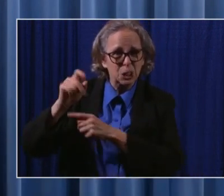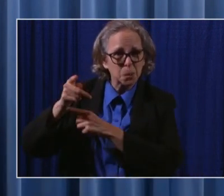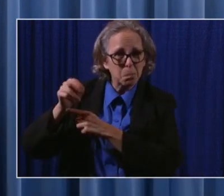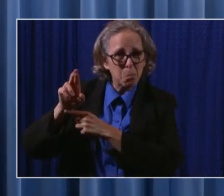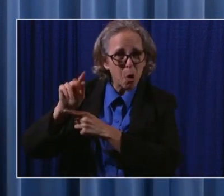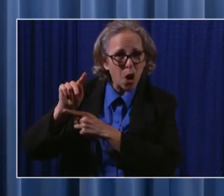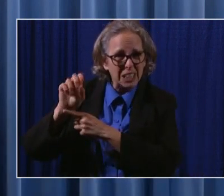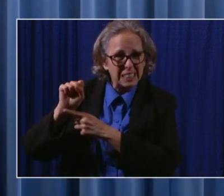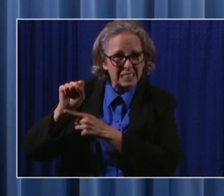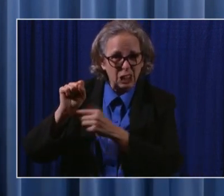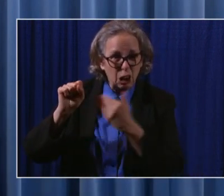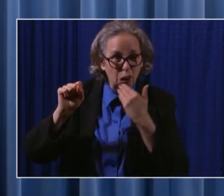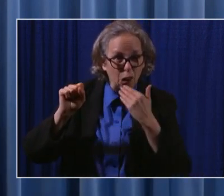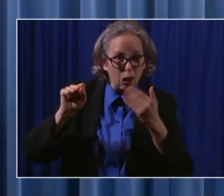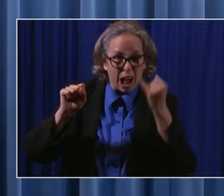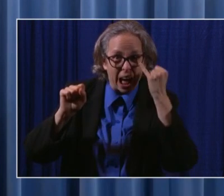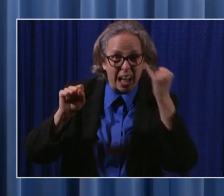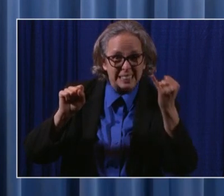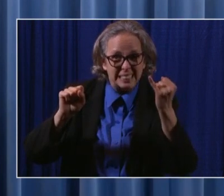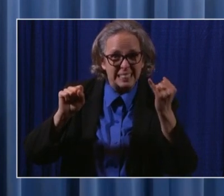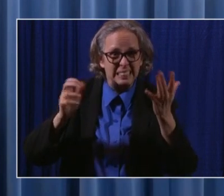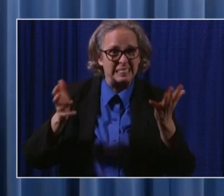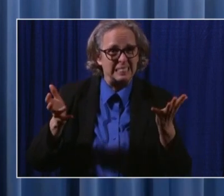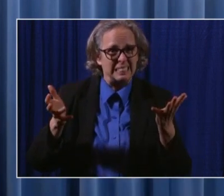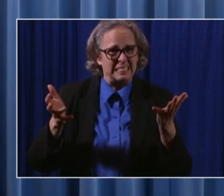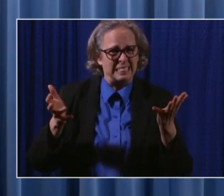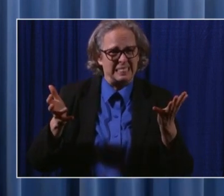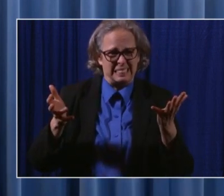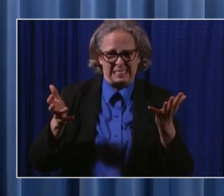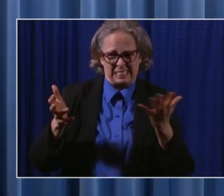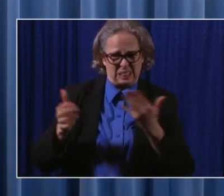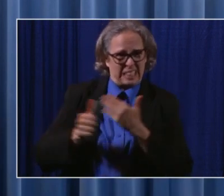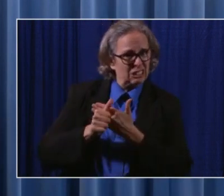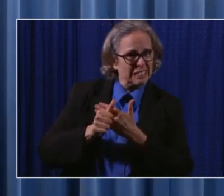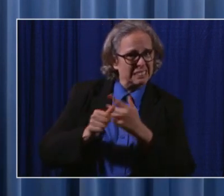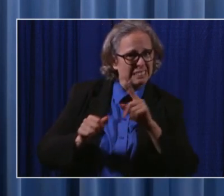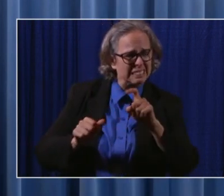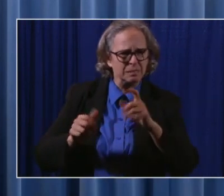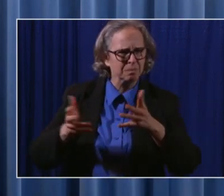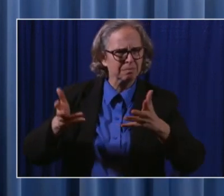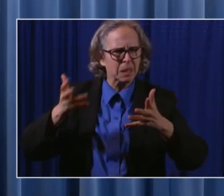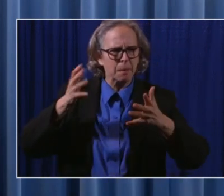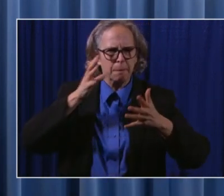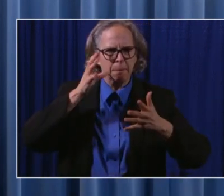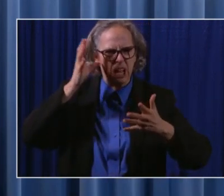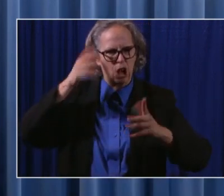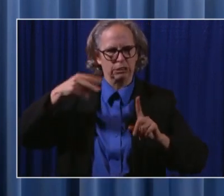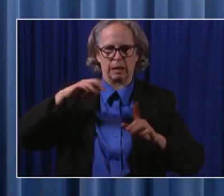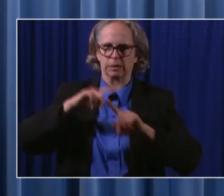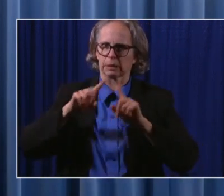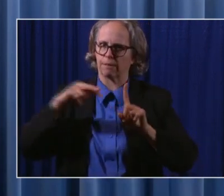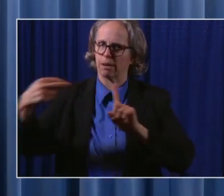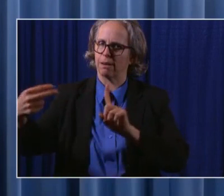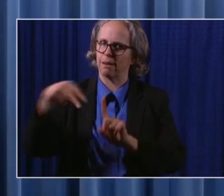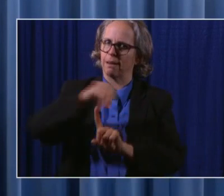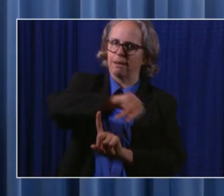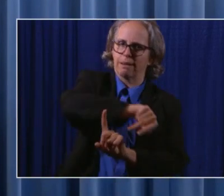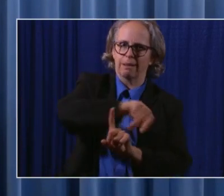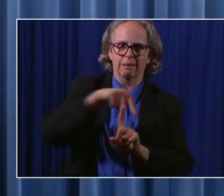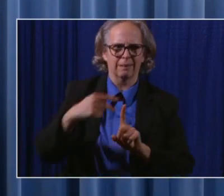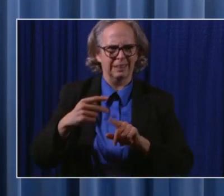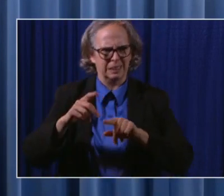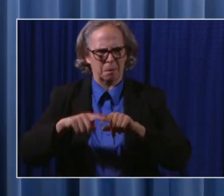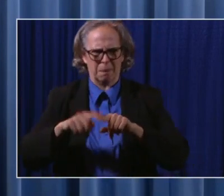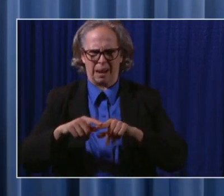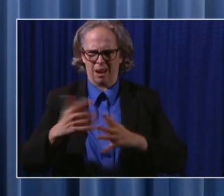of their time and maybe safer or more dangerous, depending on how the parent looks at it, than what else that child would be doing during that period